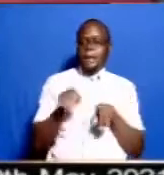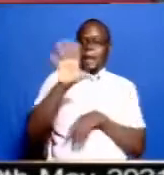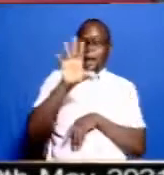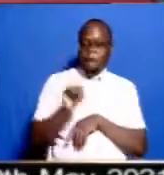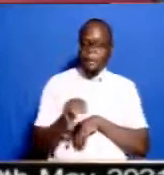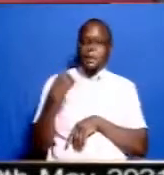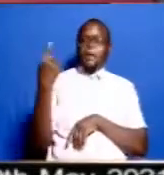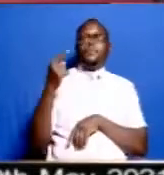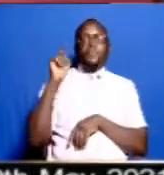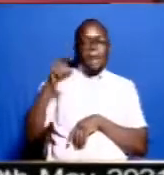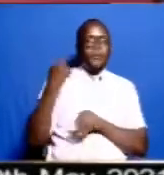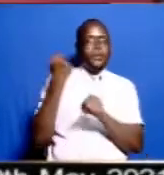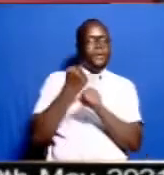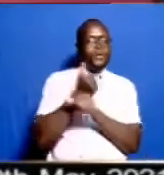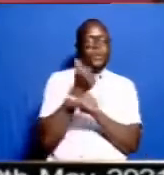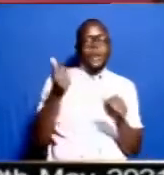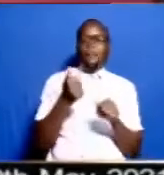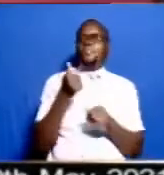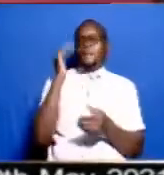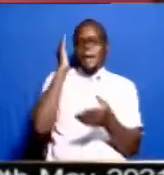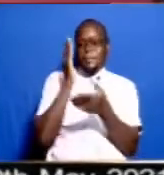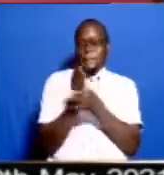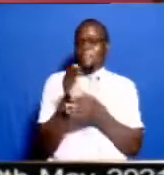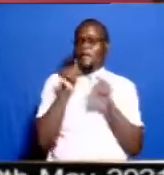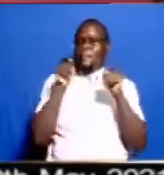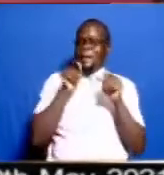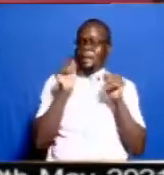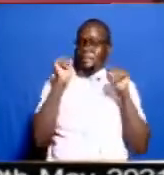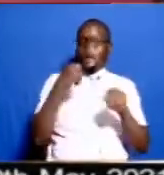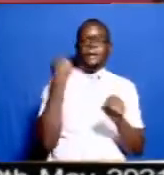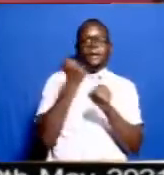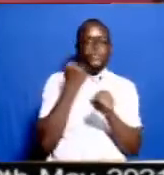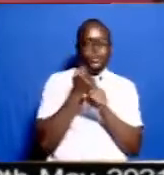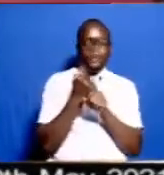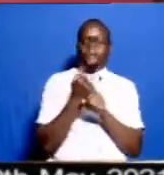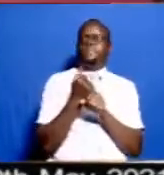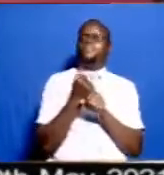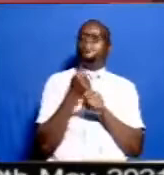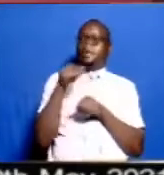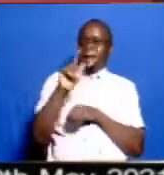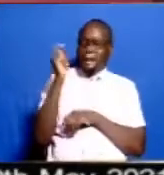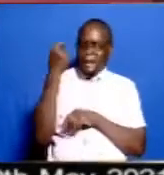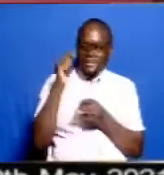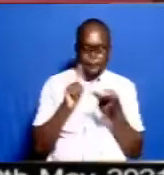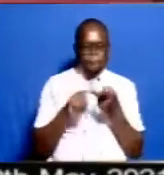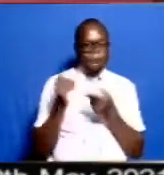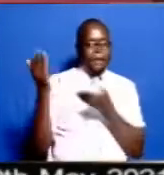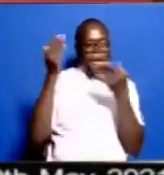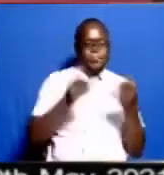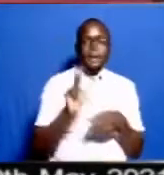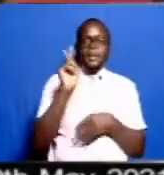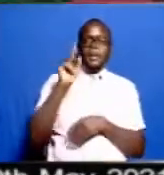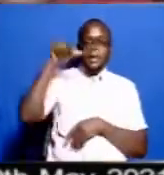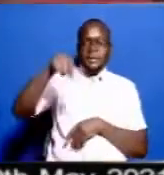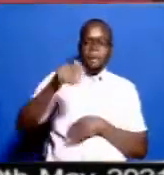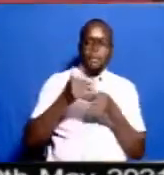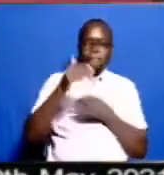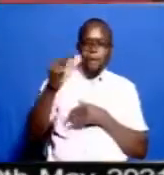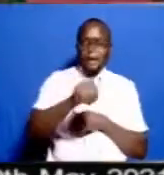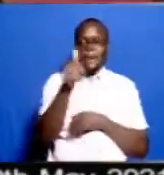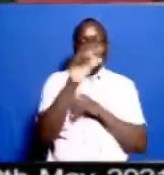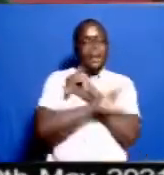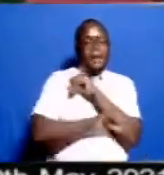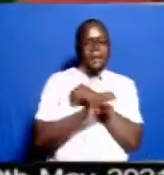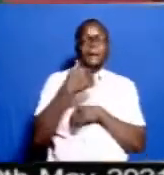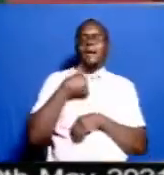can always excel. And I believe that there are management that we can also have within our own country that can bring Kenya Airways forward. In other countries, we've